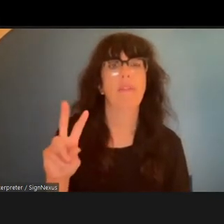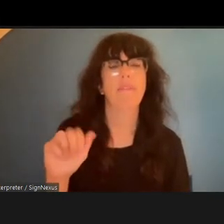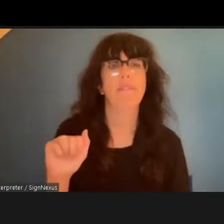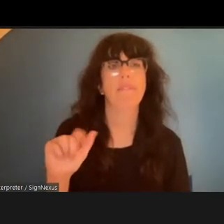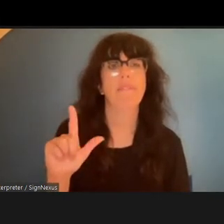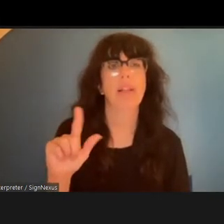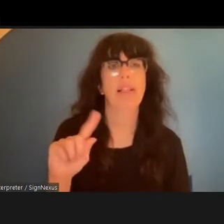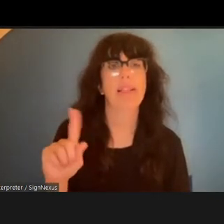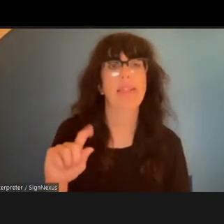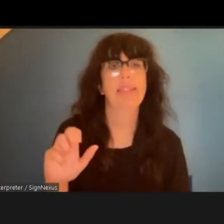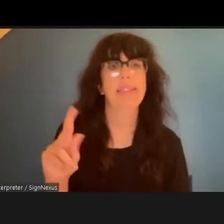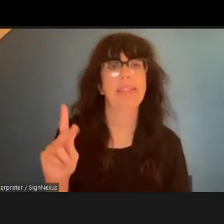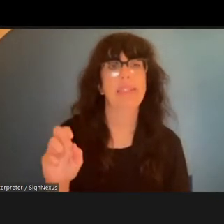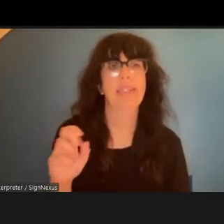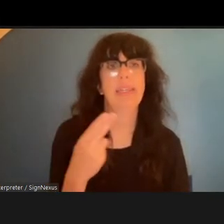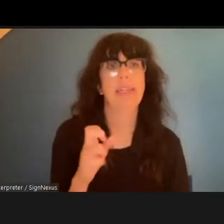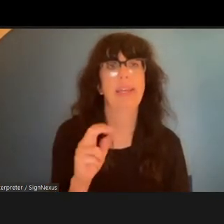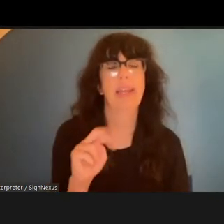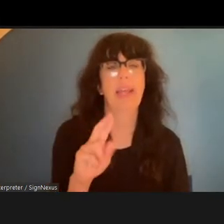henry kim